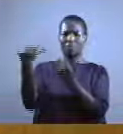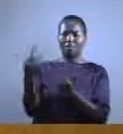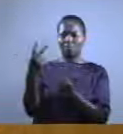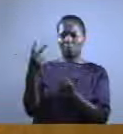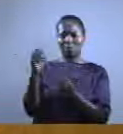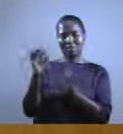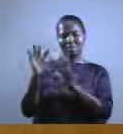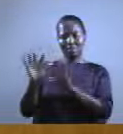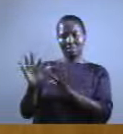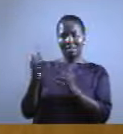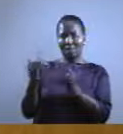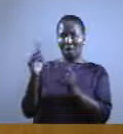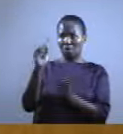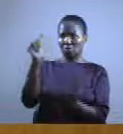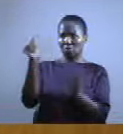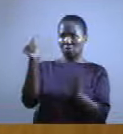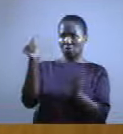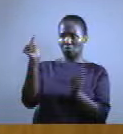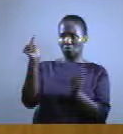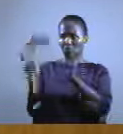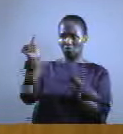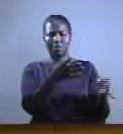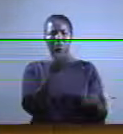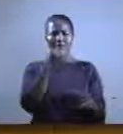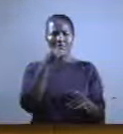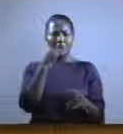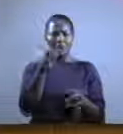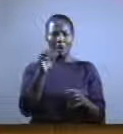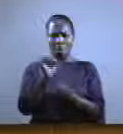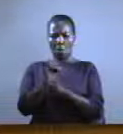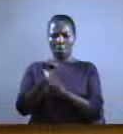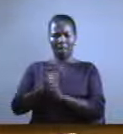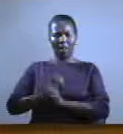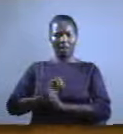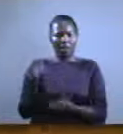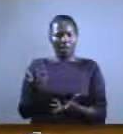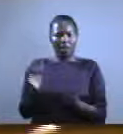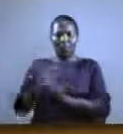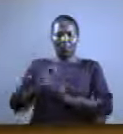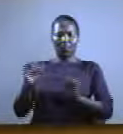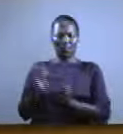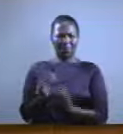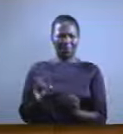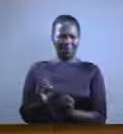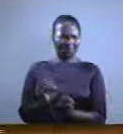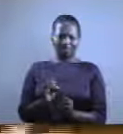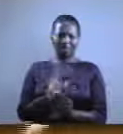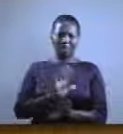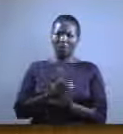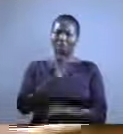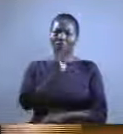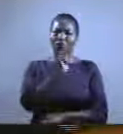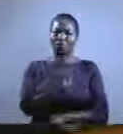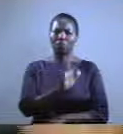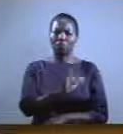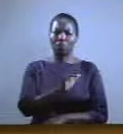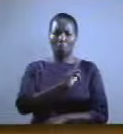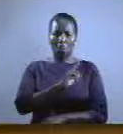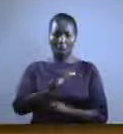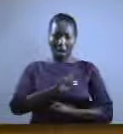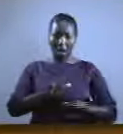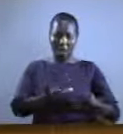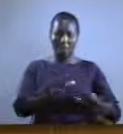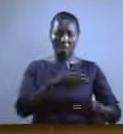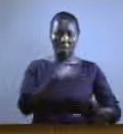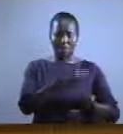effect to this is unfortunately reduced the I don't think that's legitimate. I think that's the reason why Limpopo miraculously